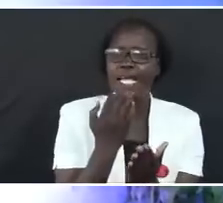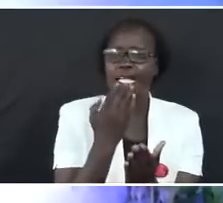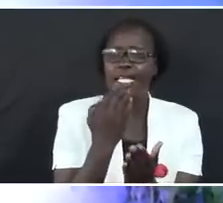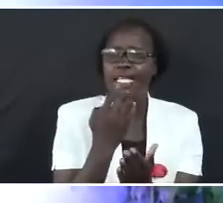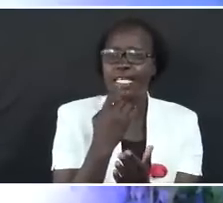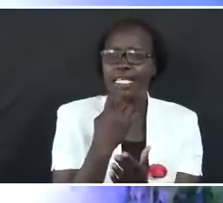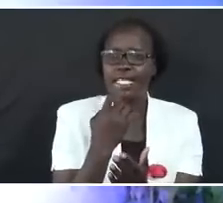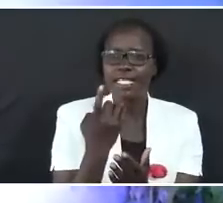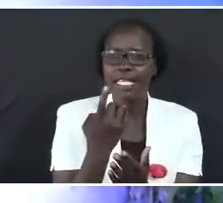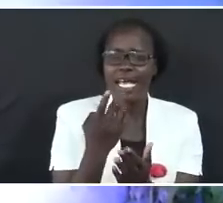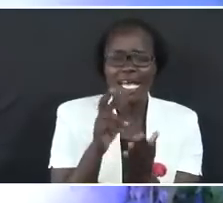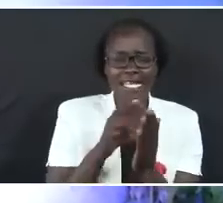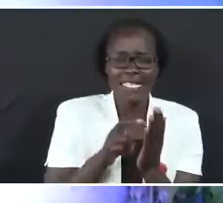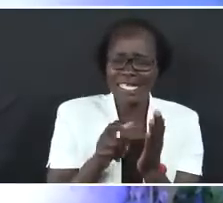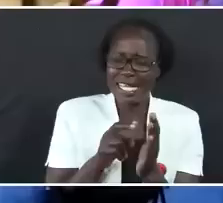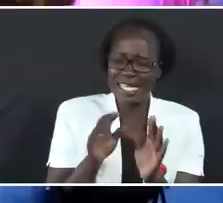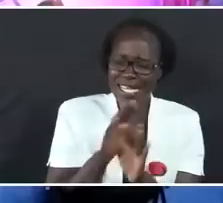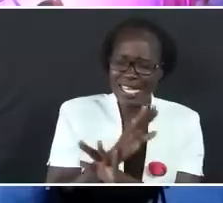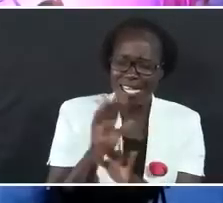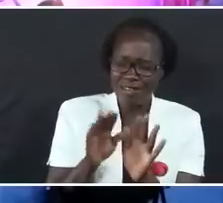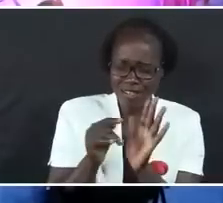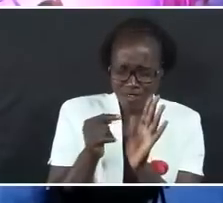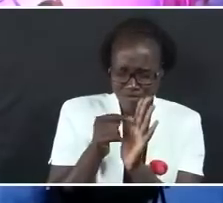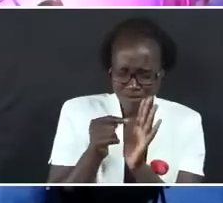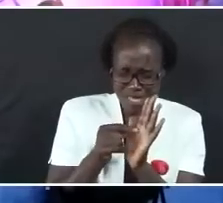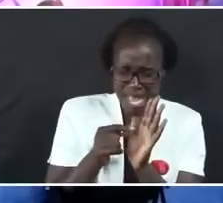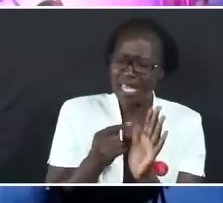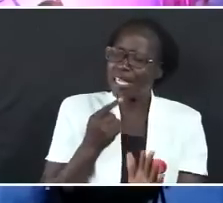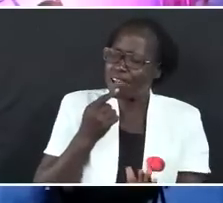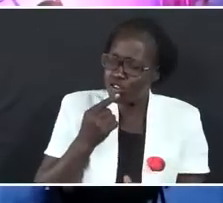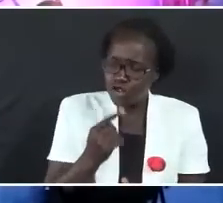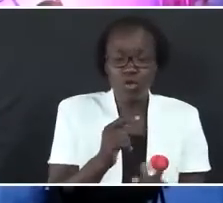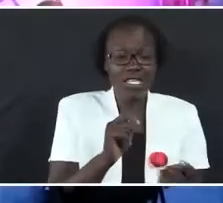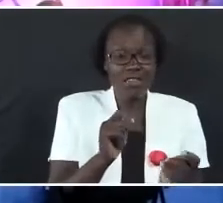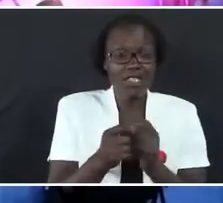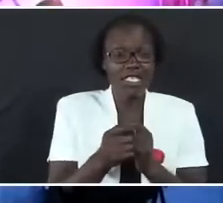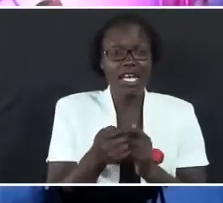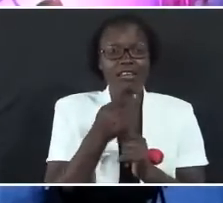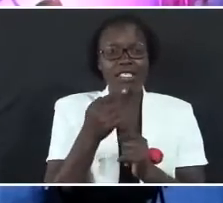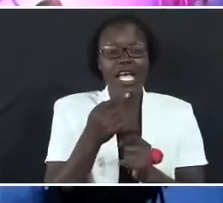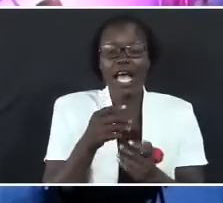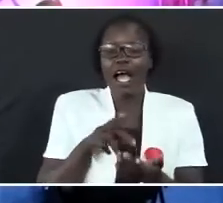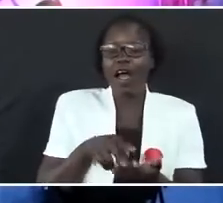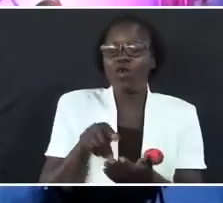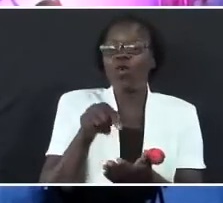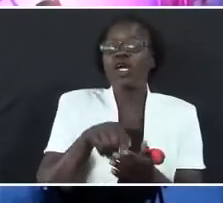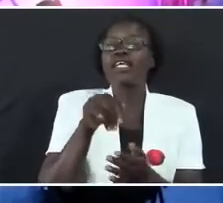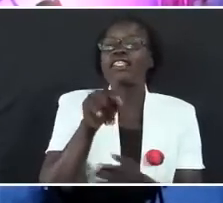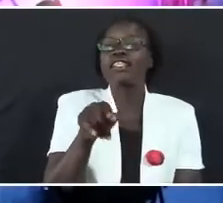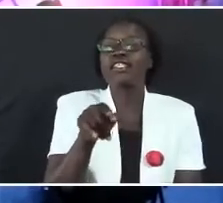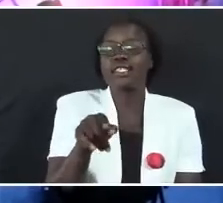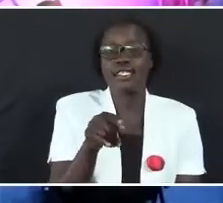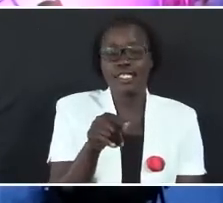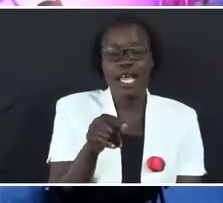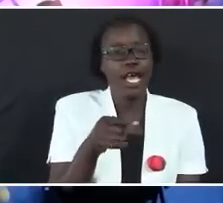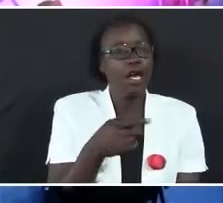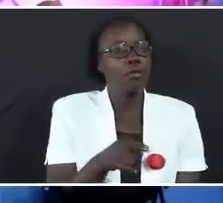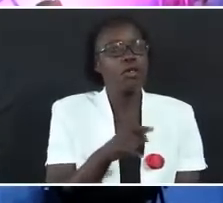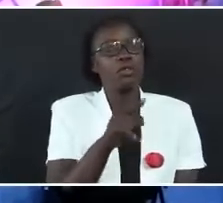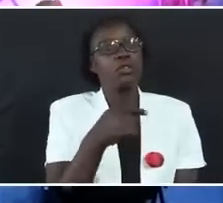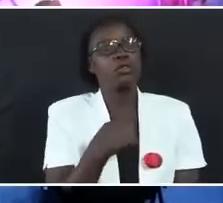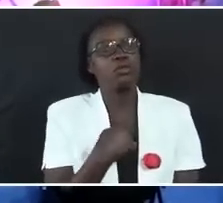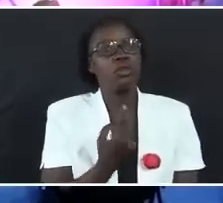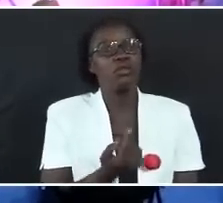They have read cover to cover and they've been convicted and they have said, I'm going to walk in this. But you and I